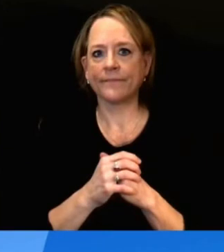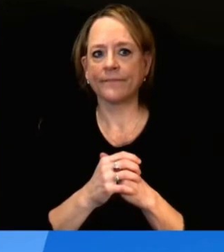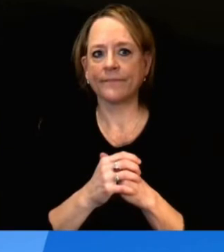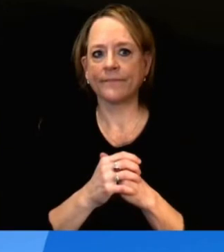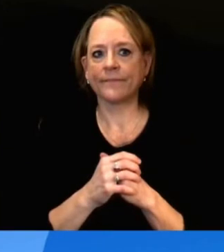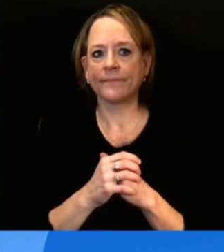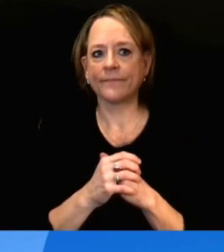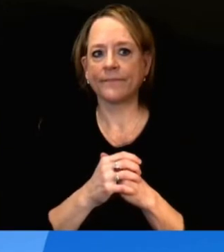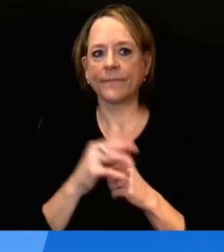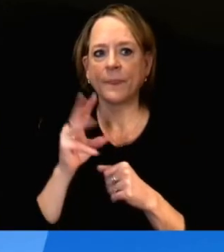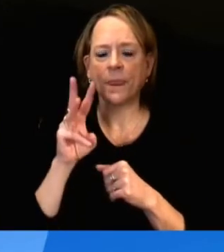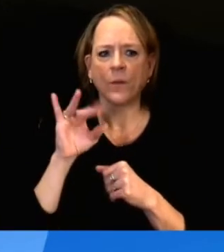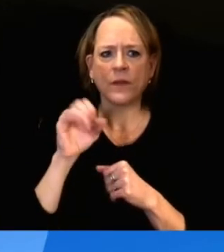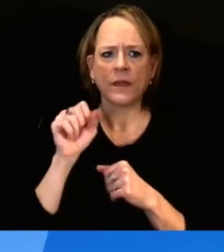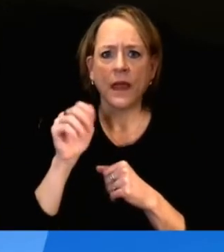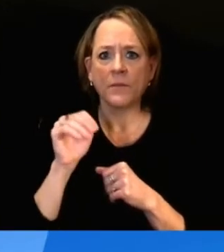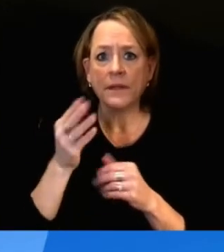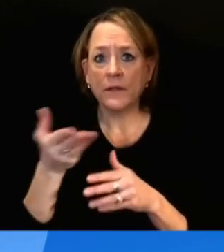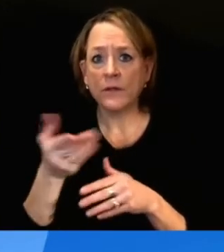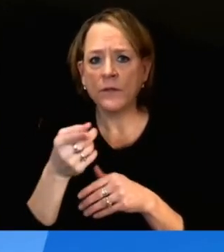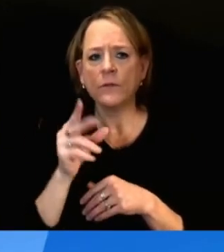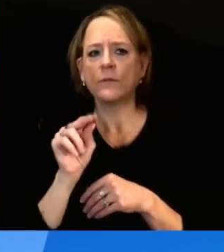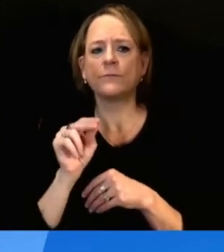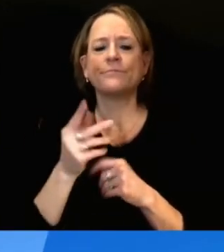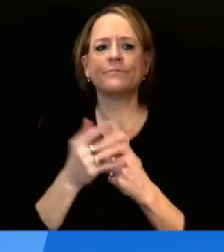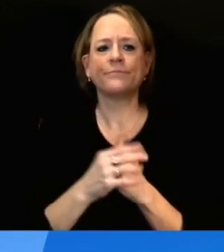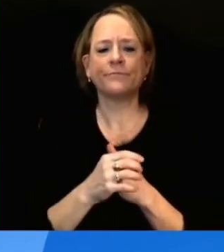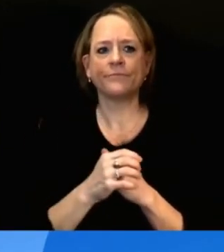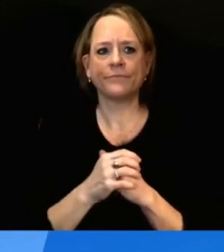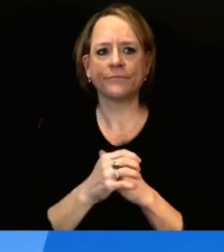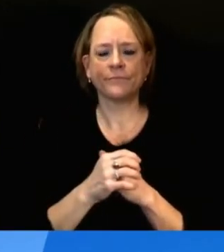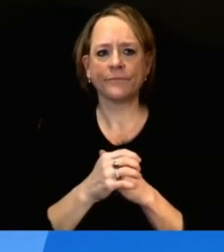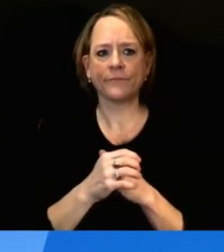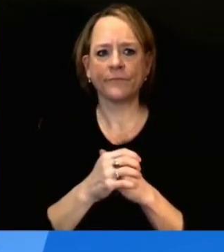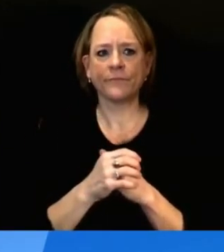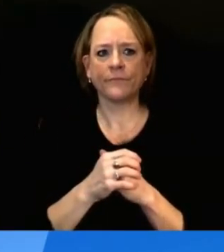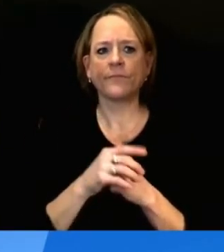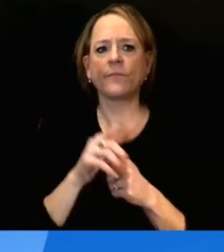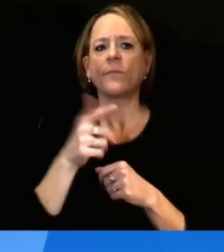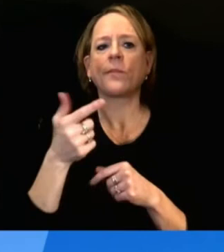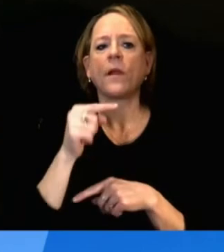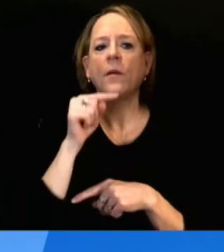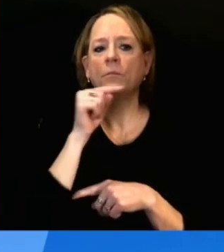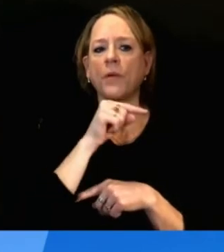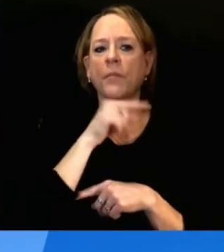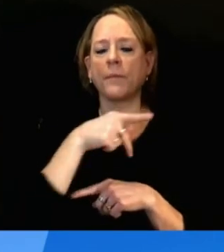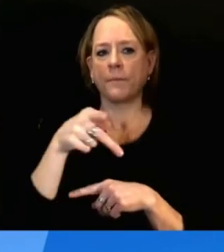All right, moving on then to Man Silver from Milwaukee Public Radio. Man?